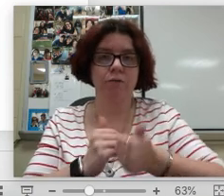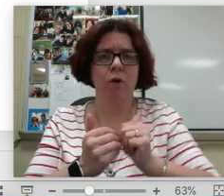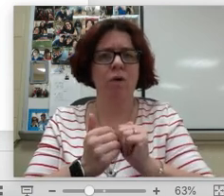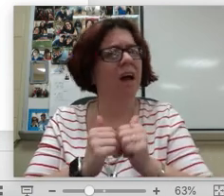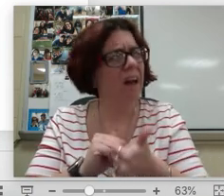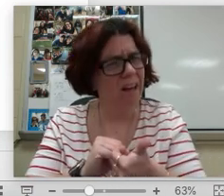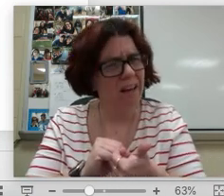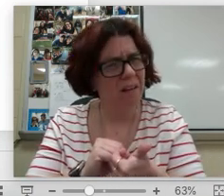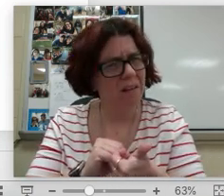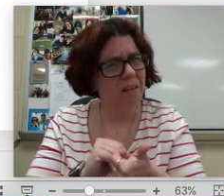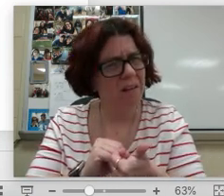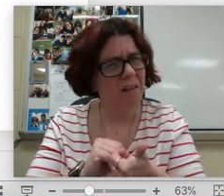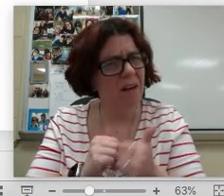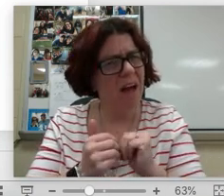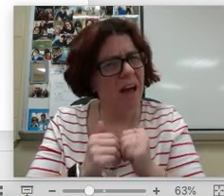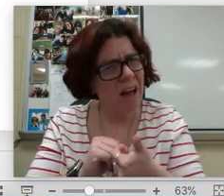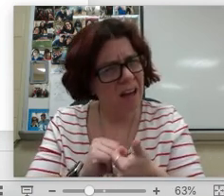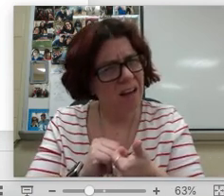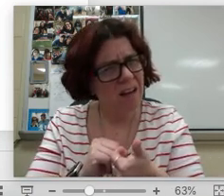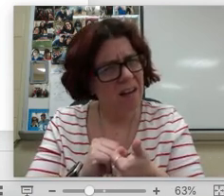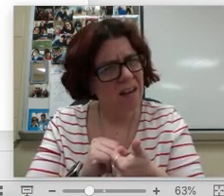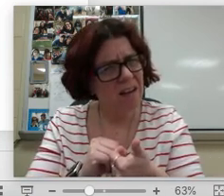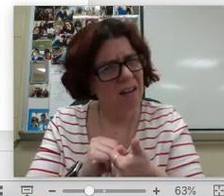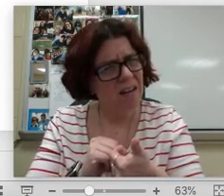rock it forward.